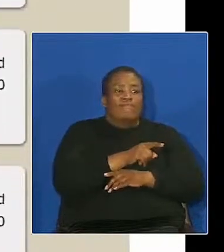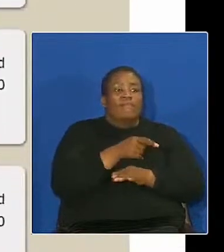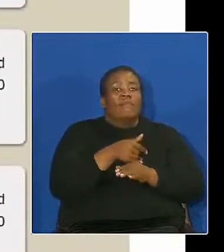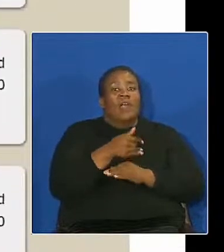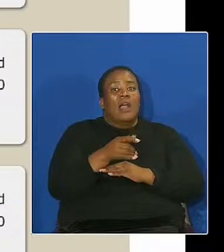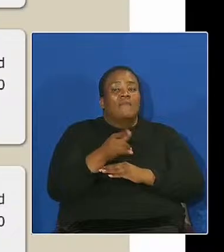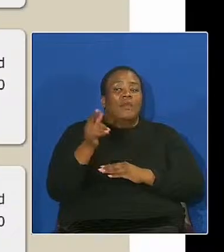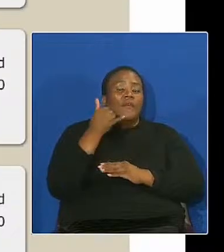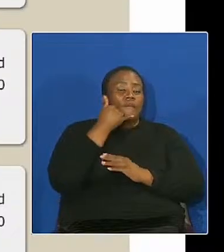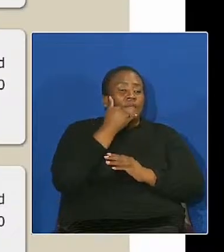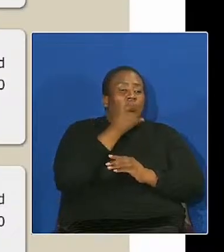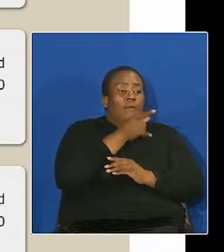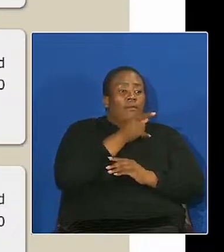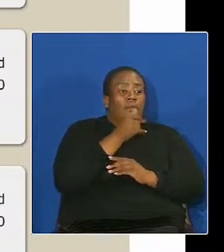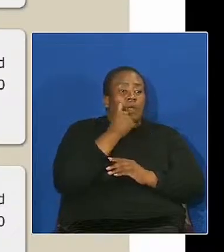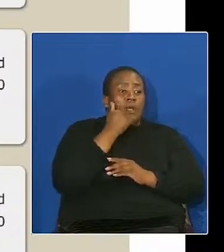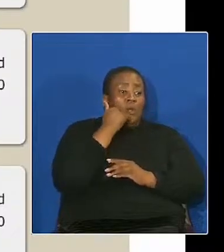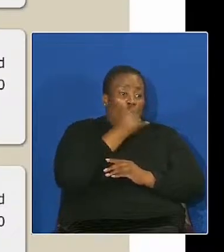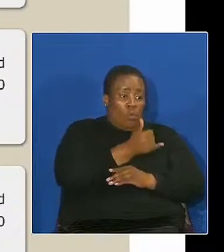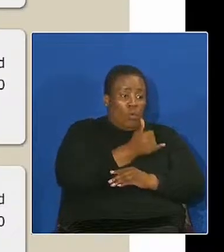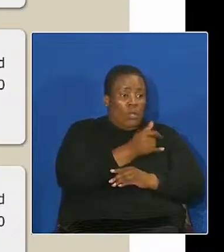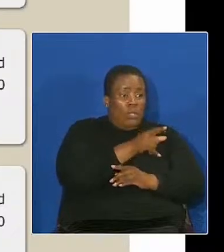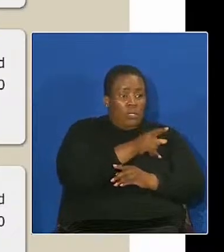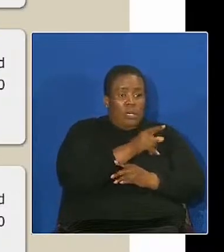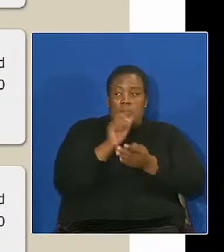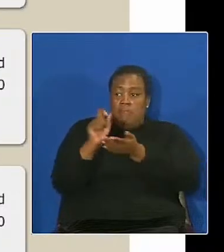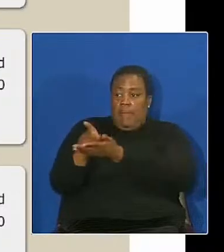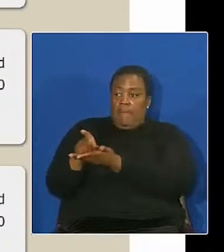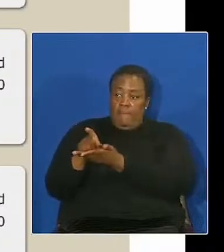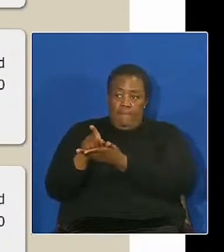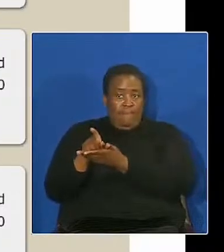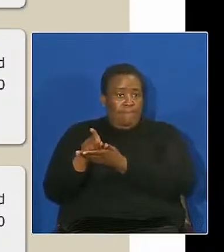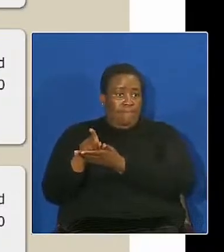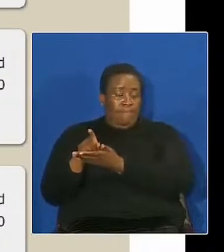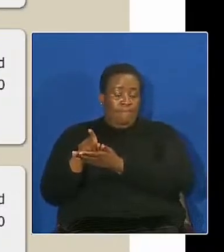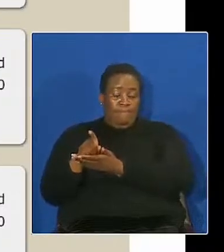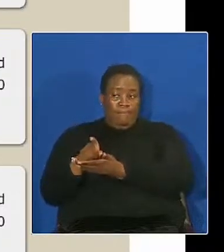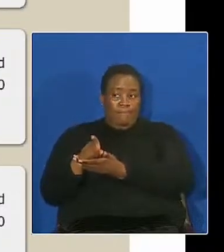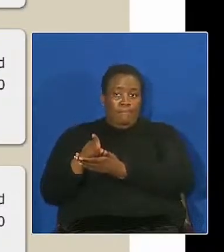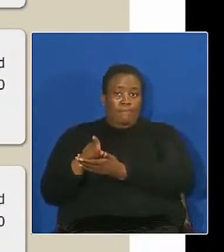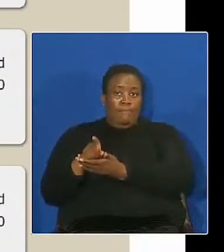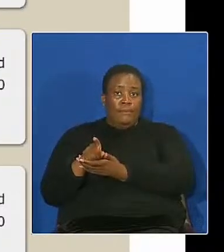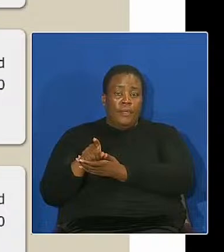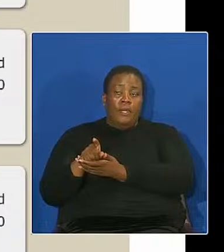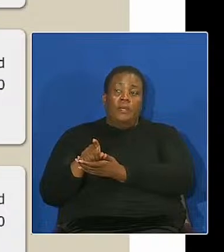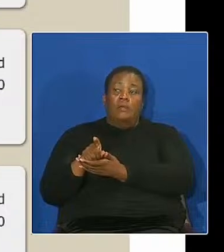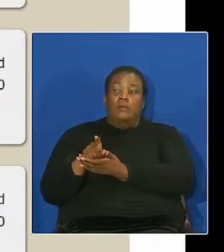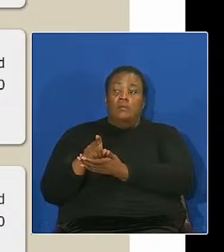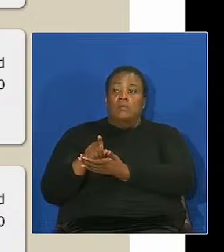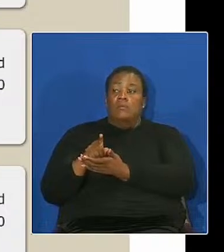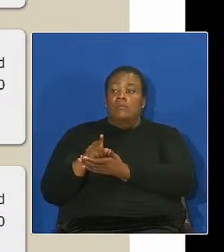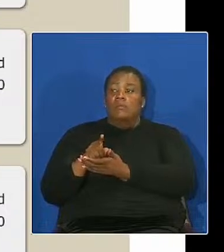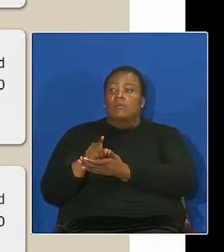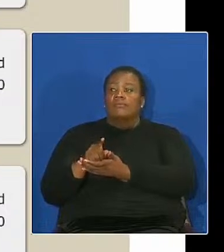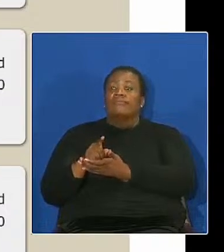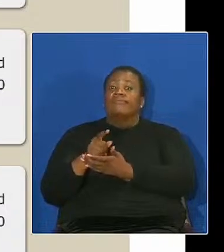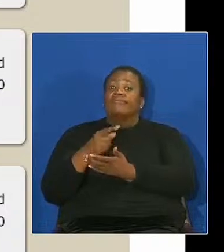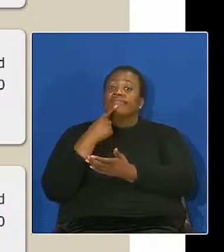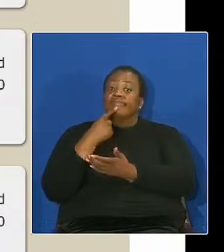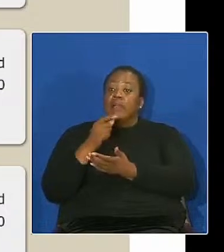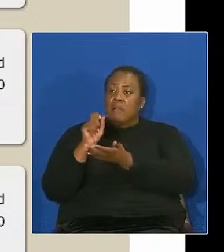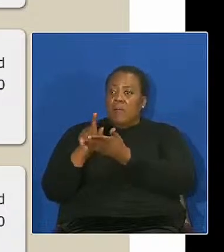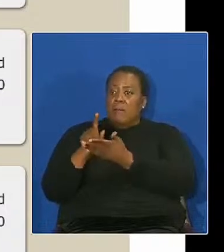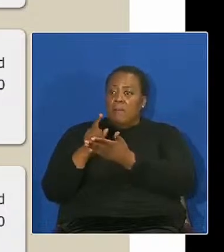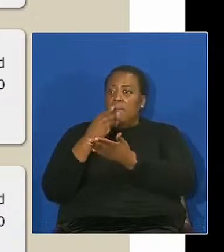call, is sending a message to Mr. Matlala, which reads, "My brother,